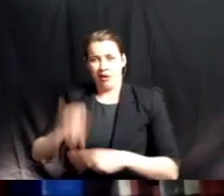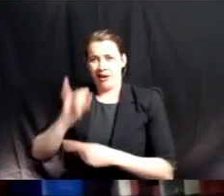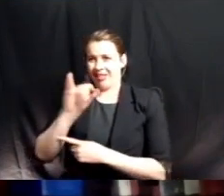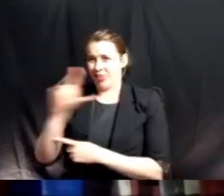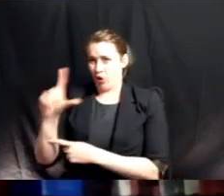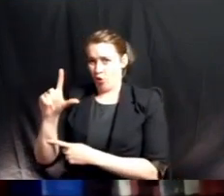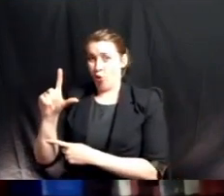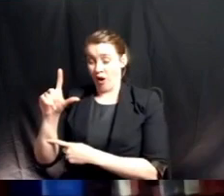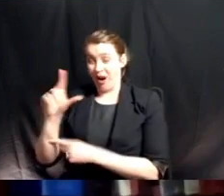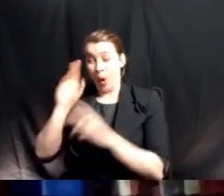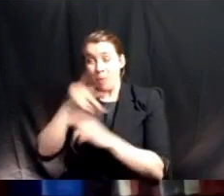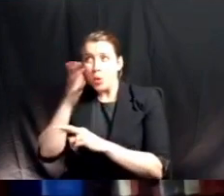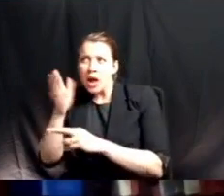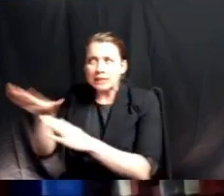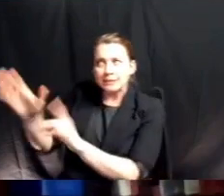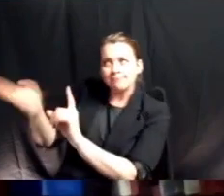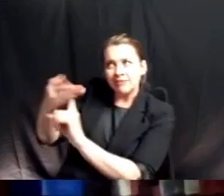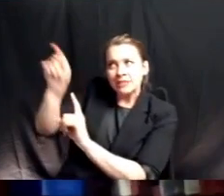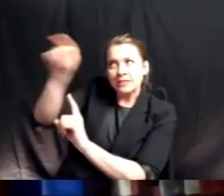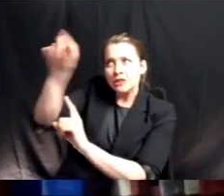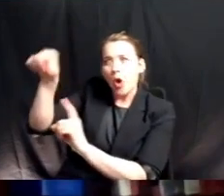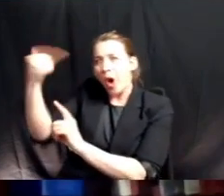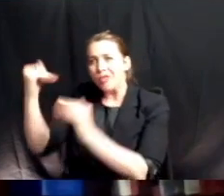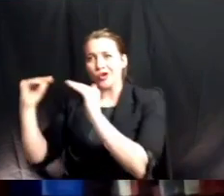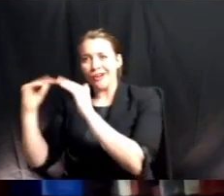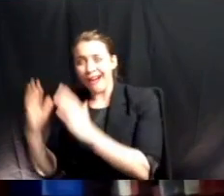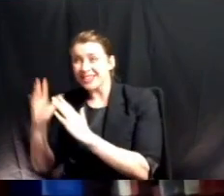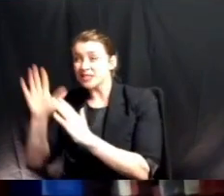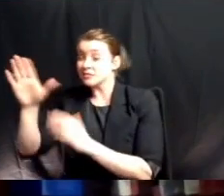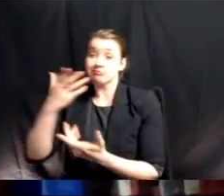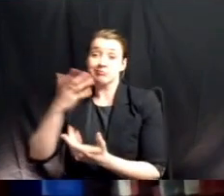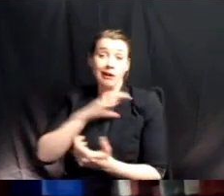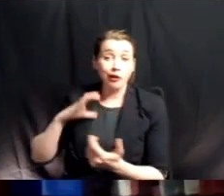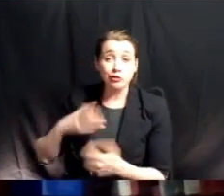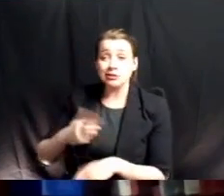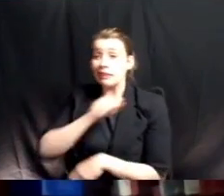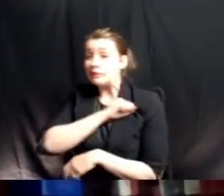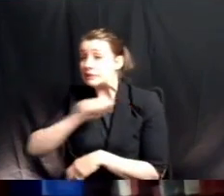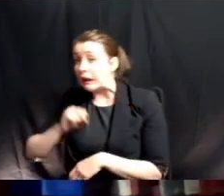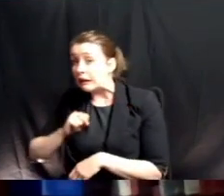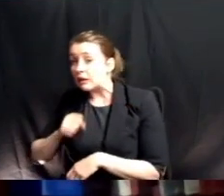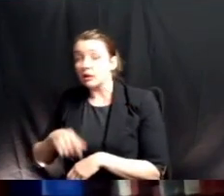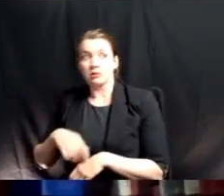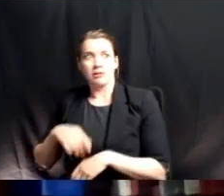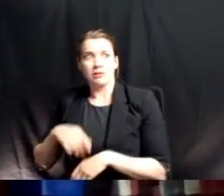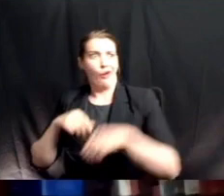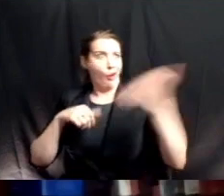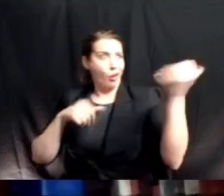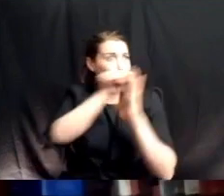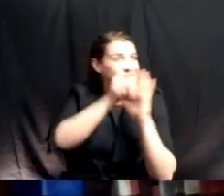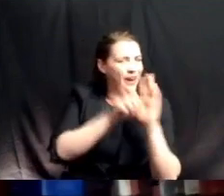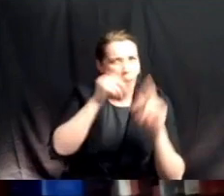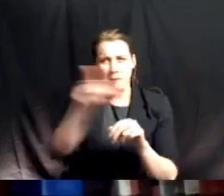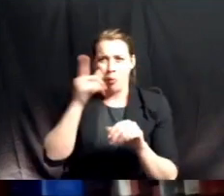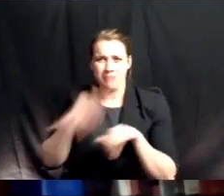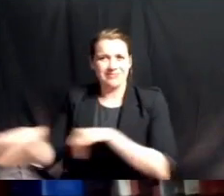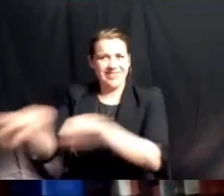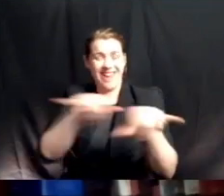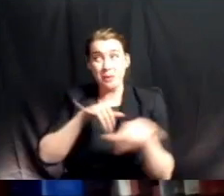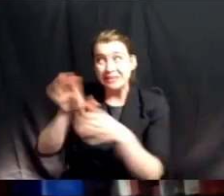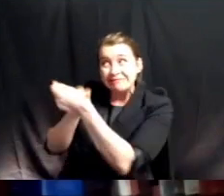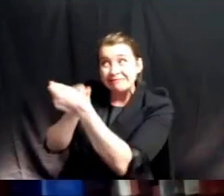Congress, both in the House and in the Senate, even in other states. Hearing from Republicans, maybe Republican